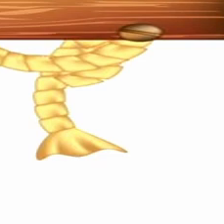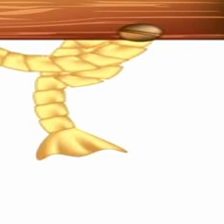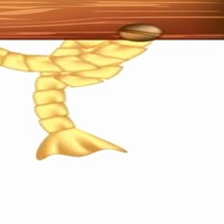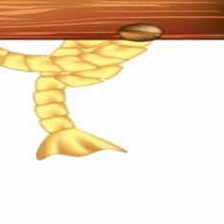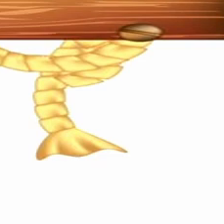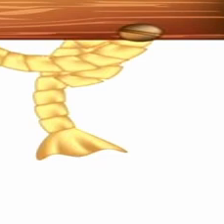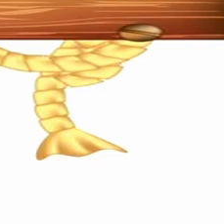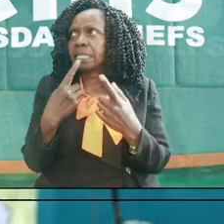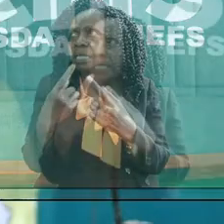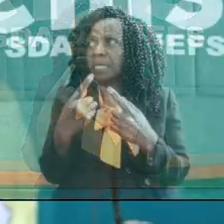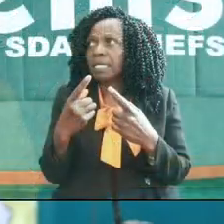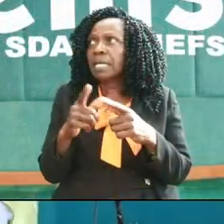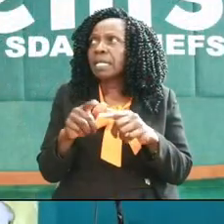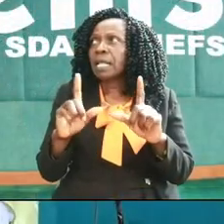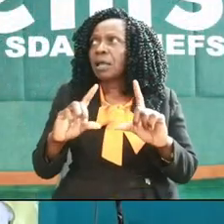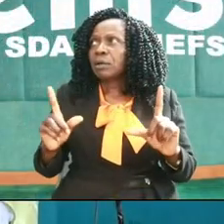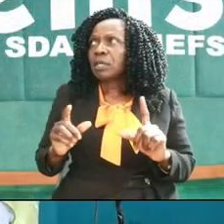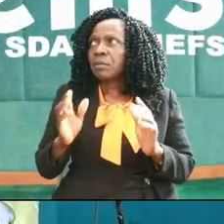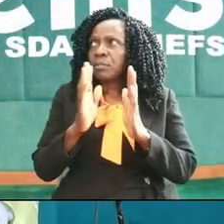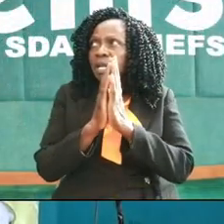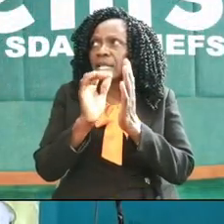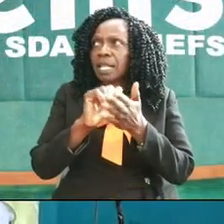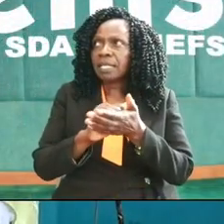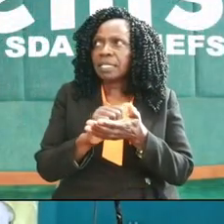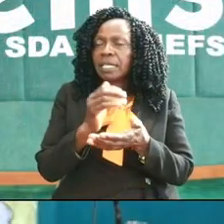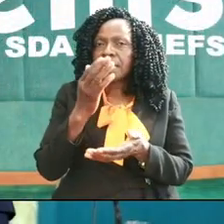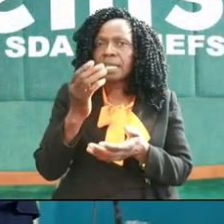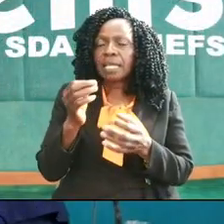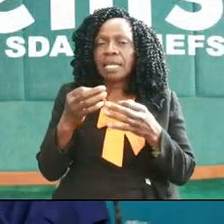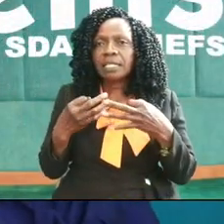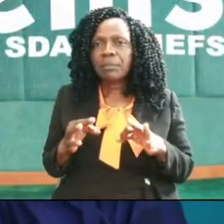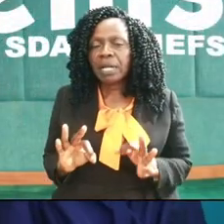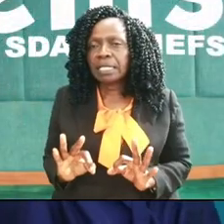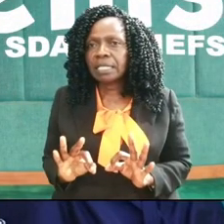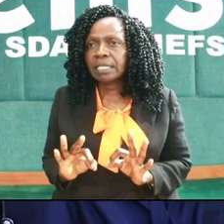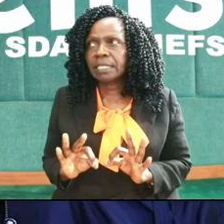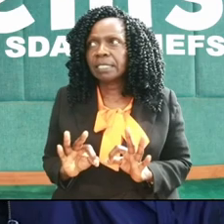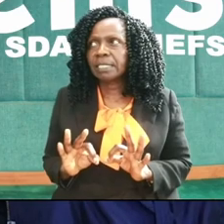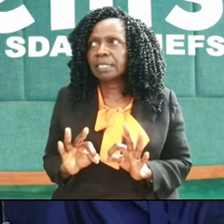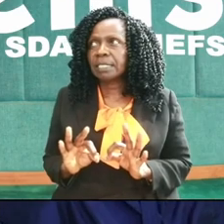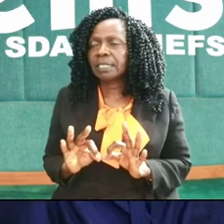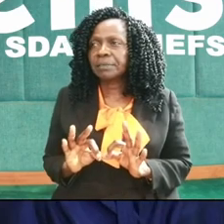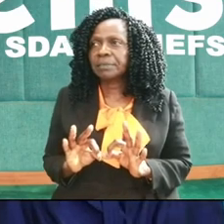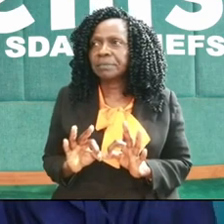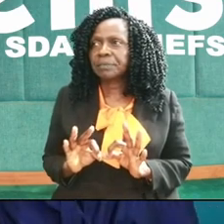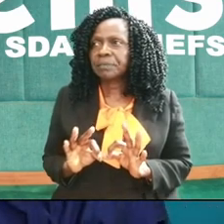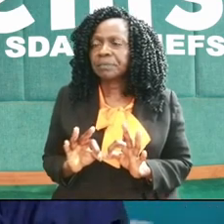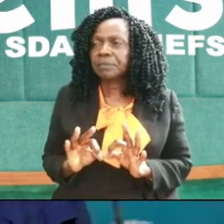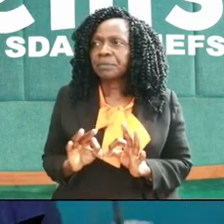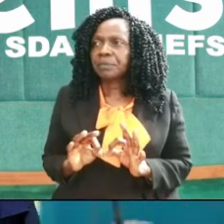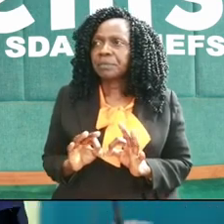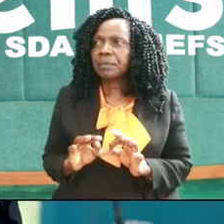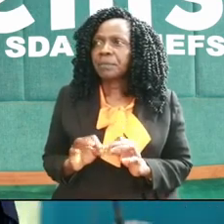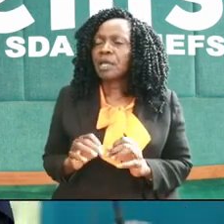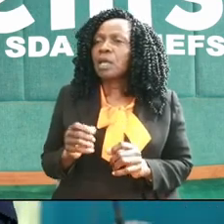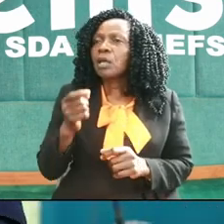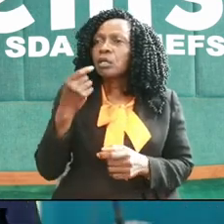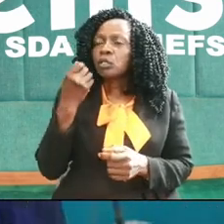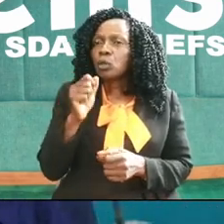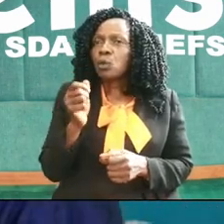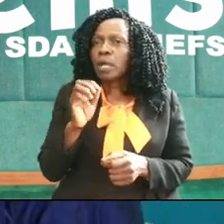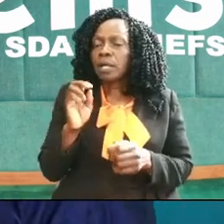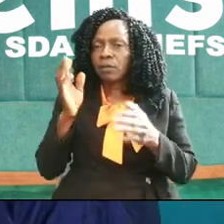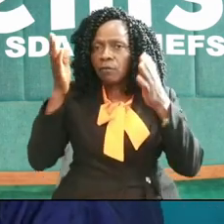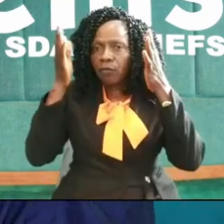pray that he may interpret. Okay? So now we need to have a candid discussion about the gift of speaking